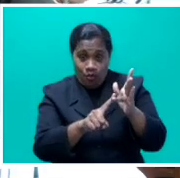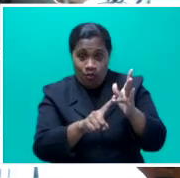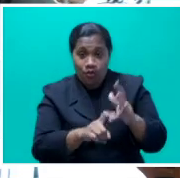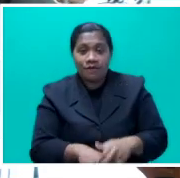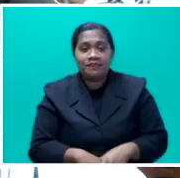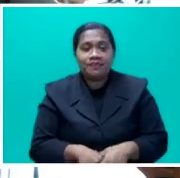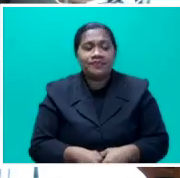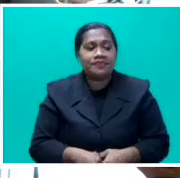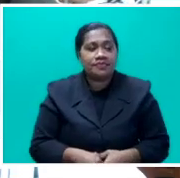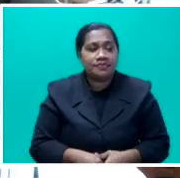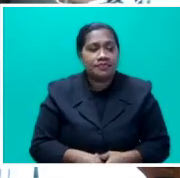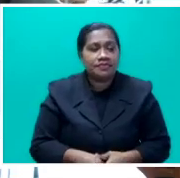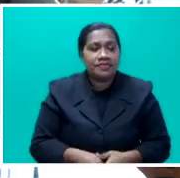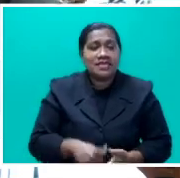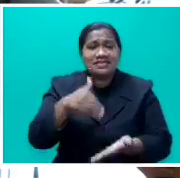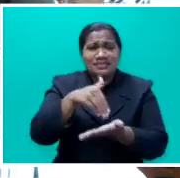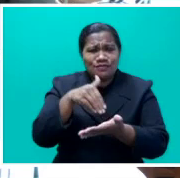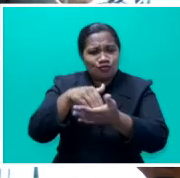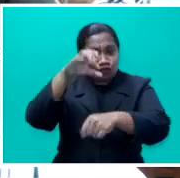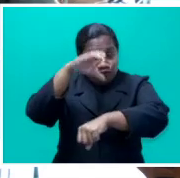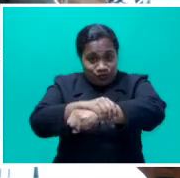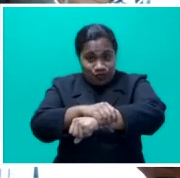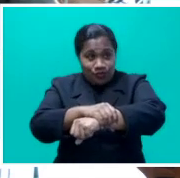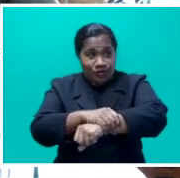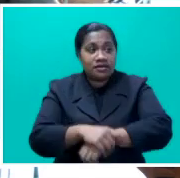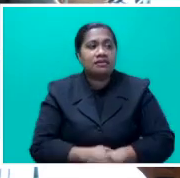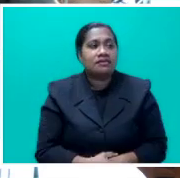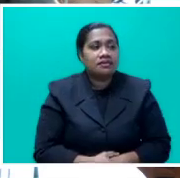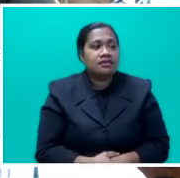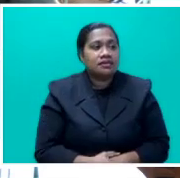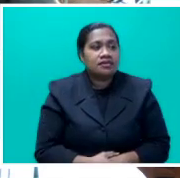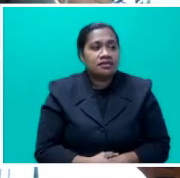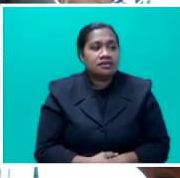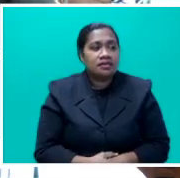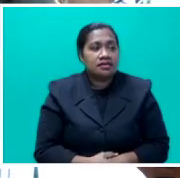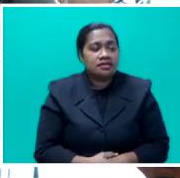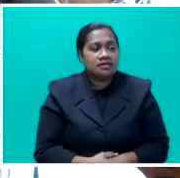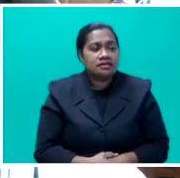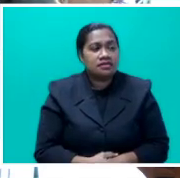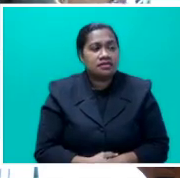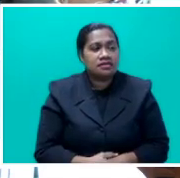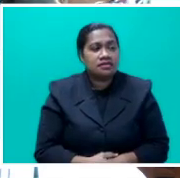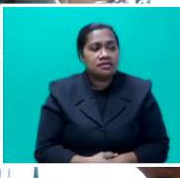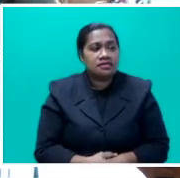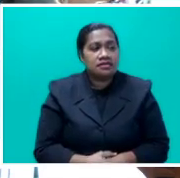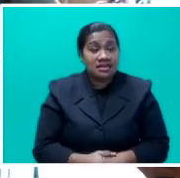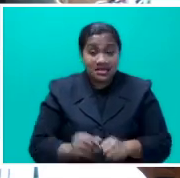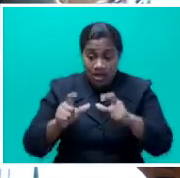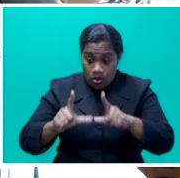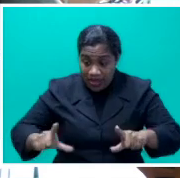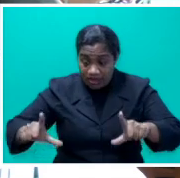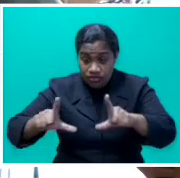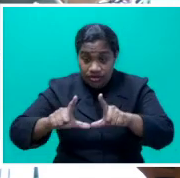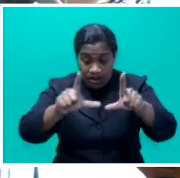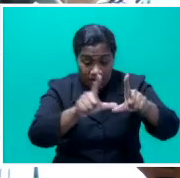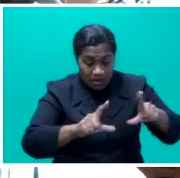central business district and of course key strategic locations are all monitored from the